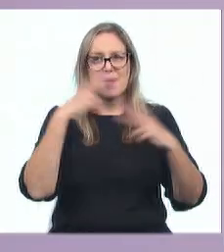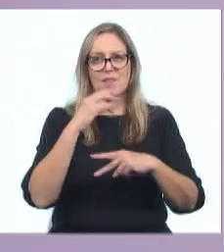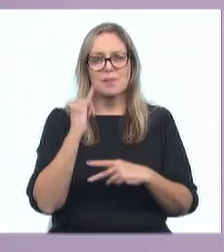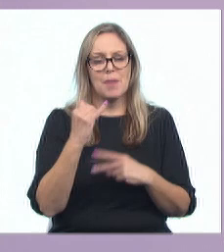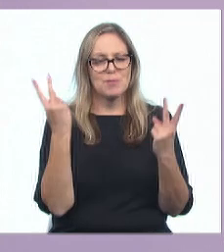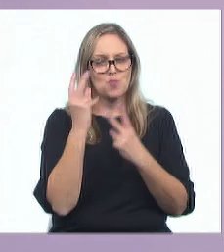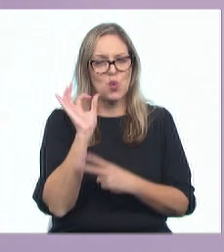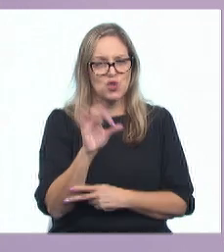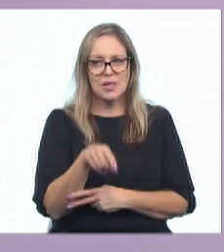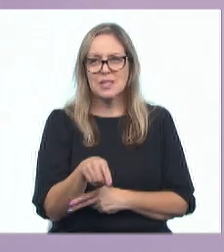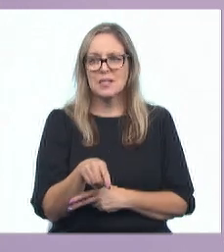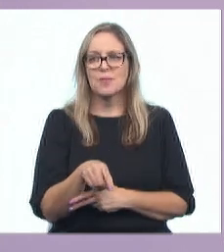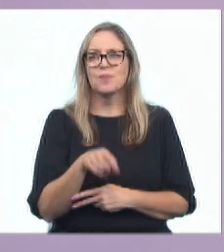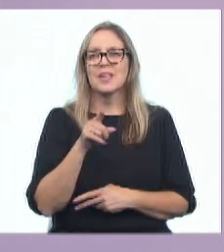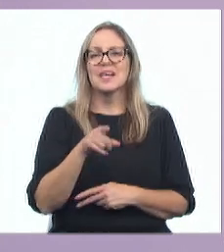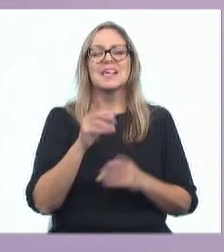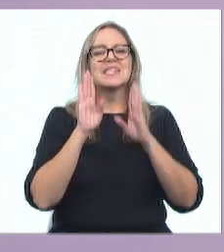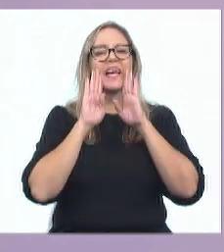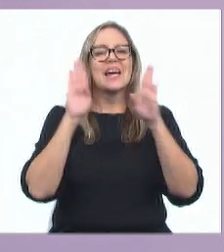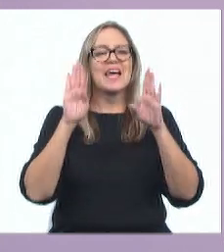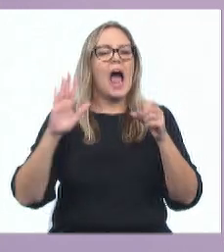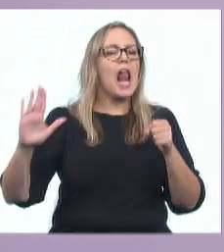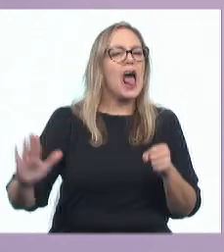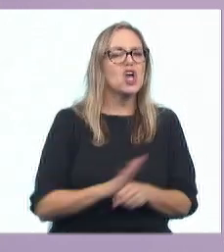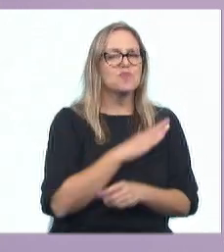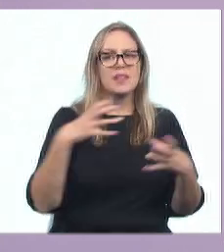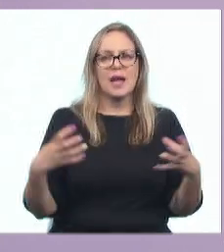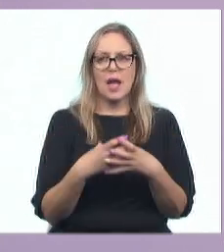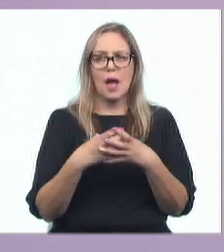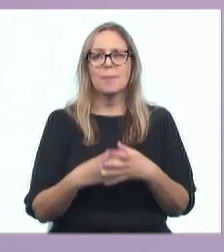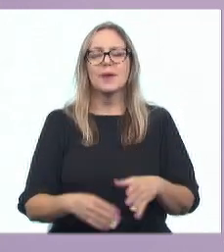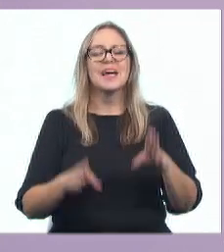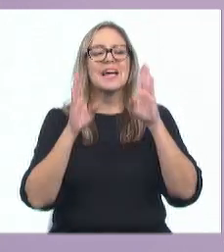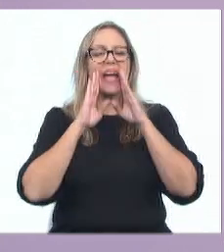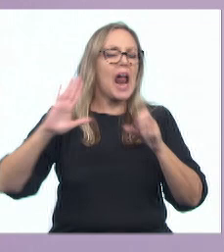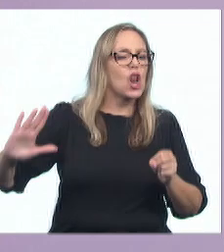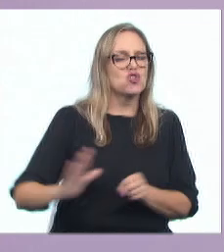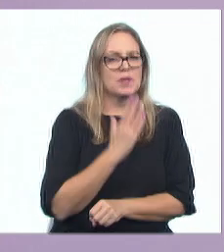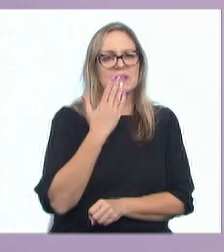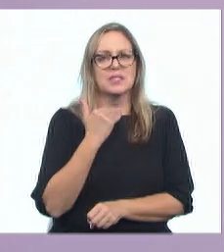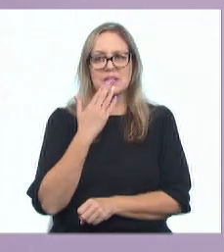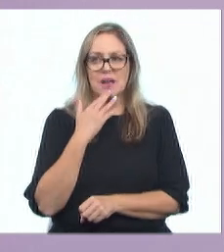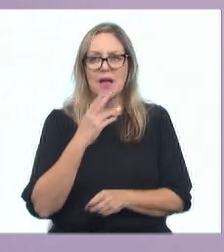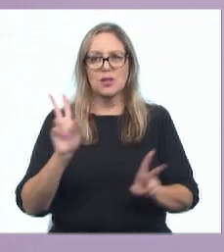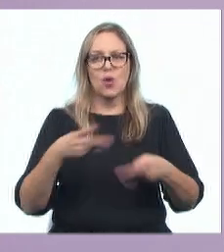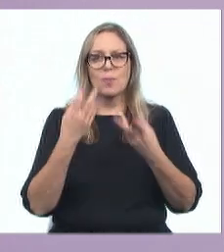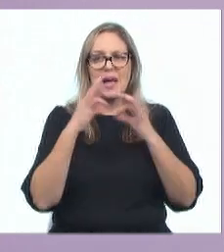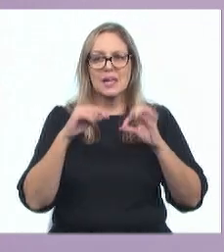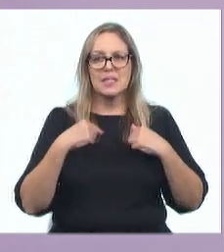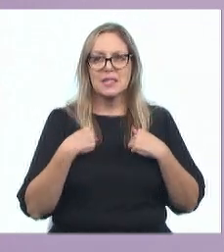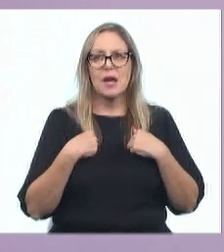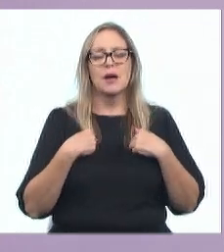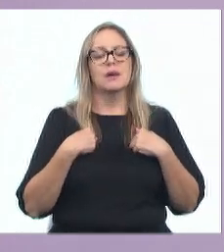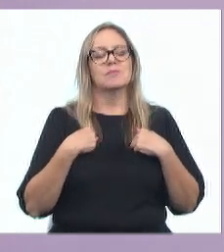It's a genocidal chant. It calls for the destruction of Israel. We cannot allow that to be said in this